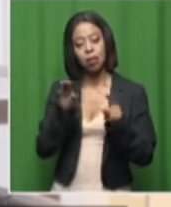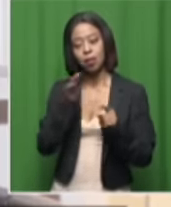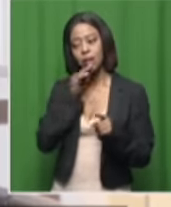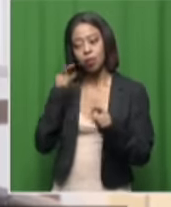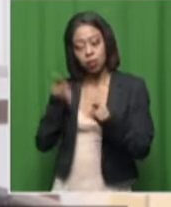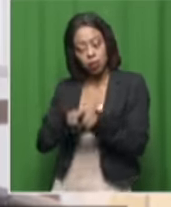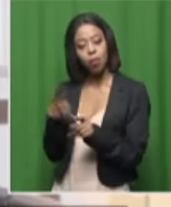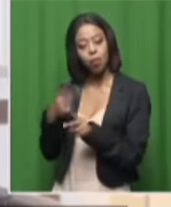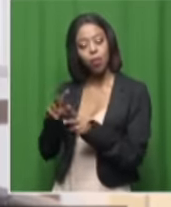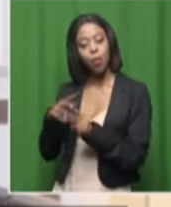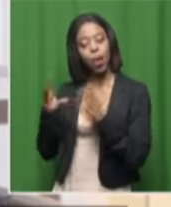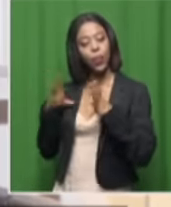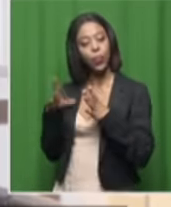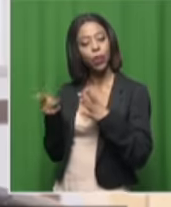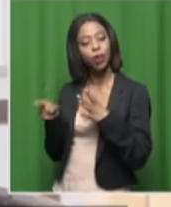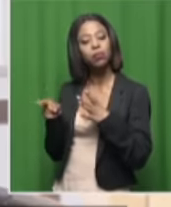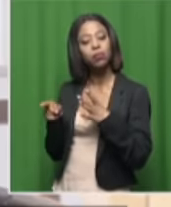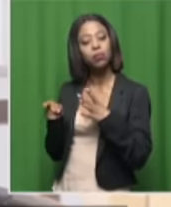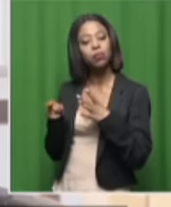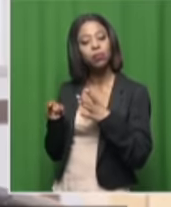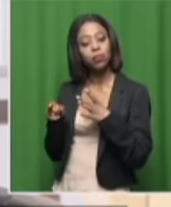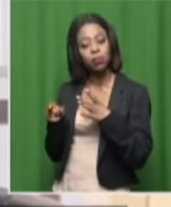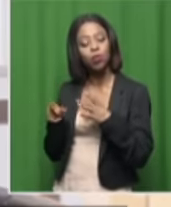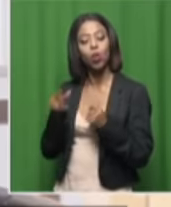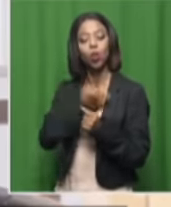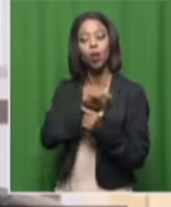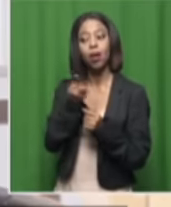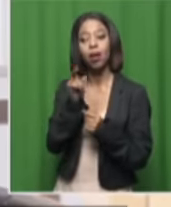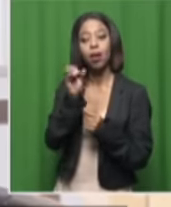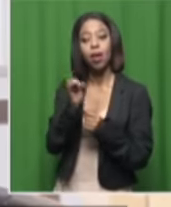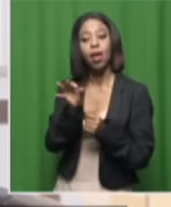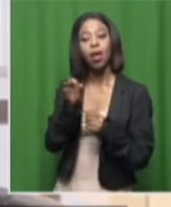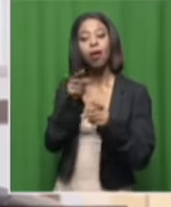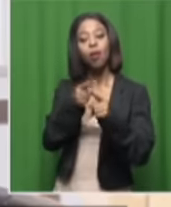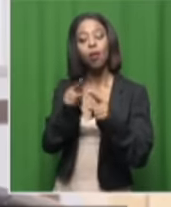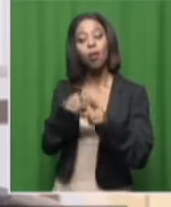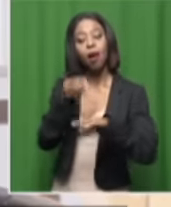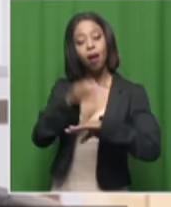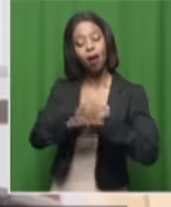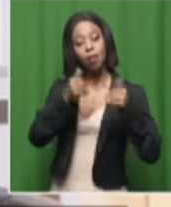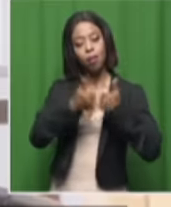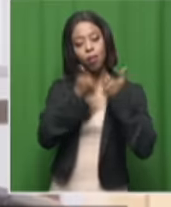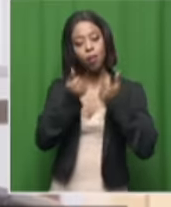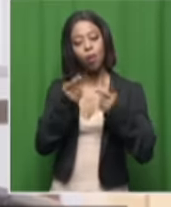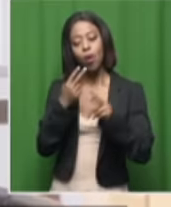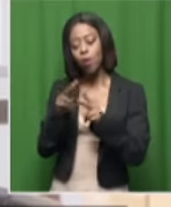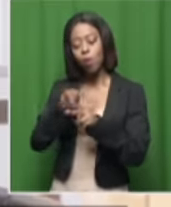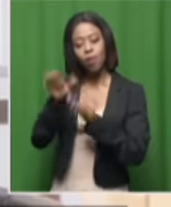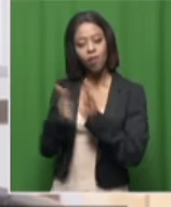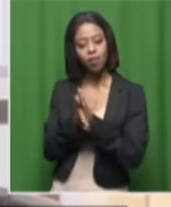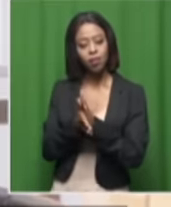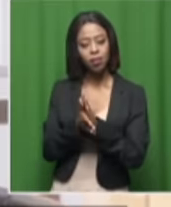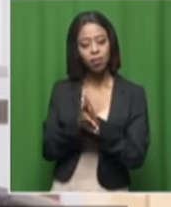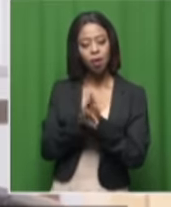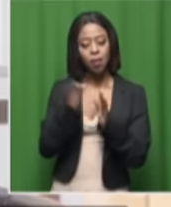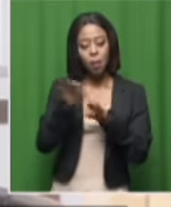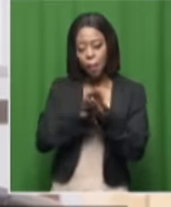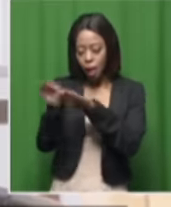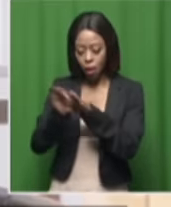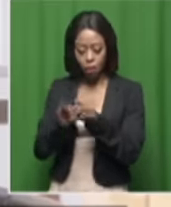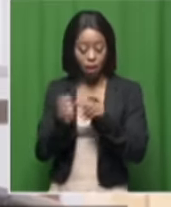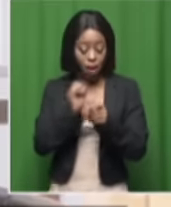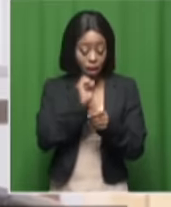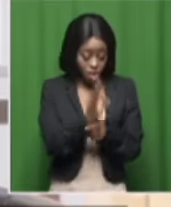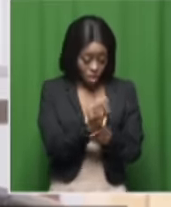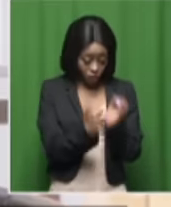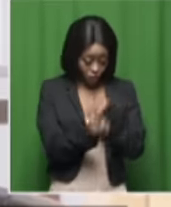also considered, because when we play a cup game, we prepare for every scenario. So we